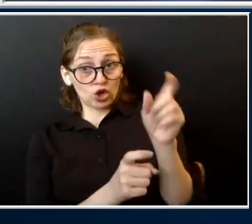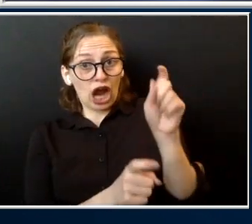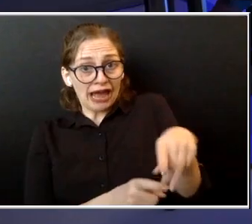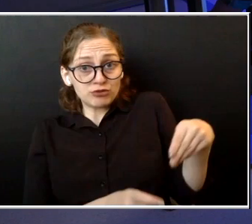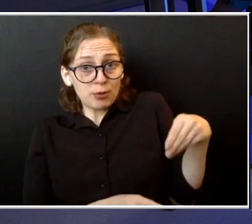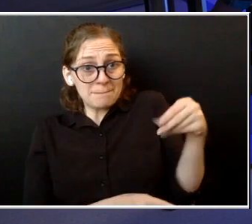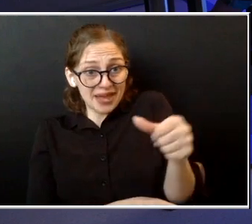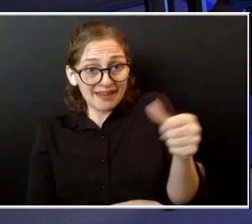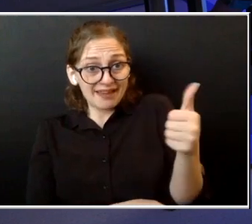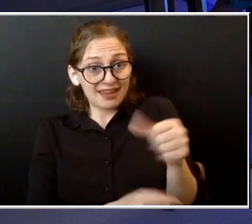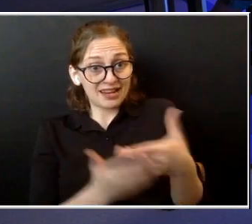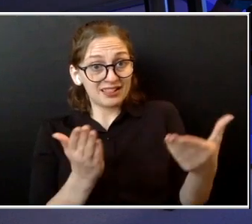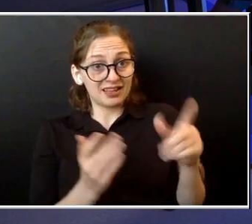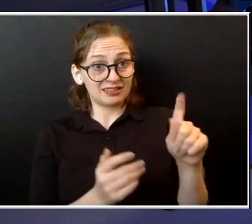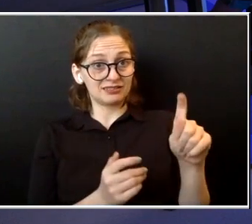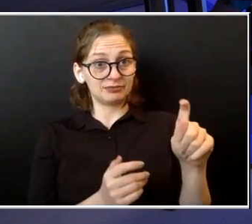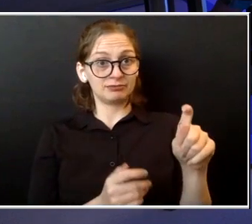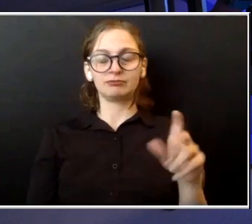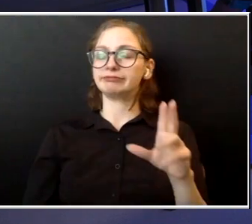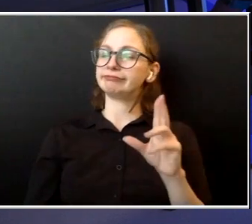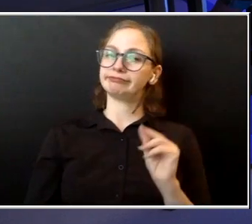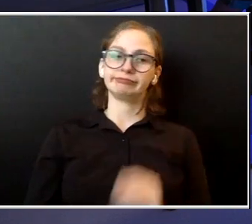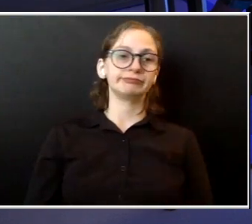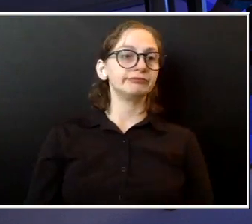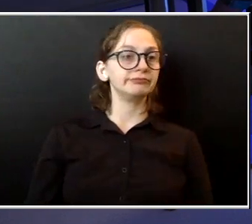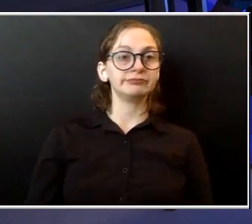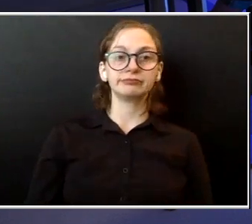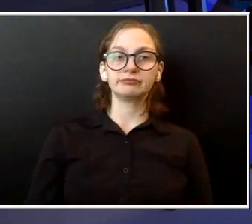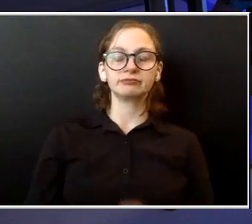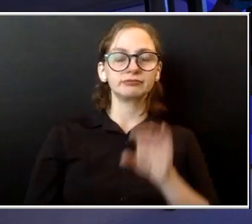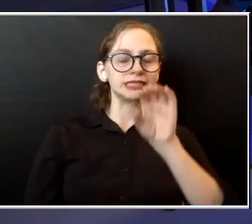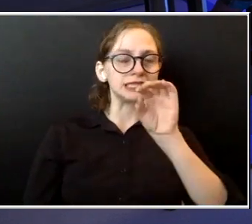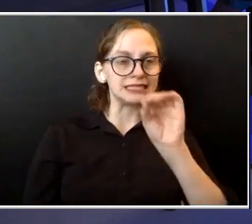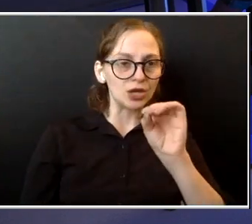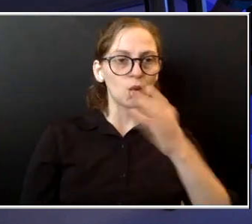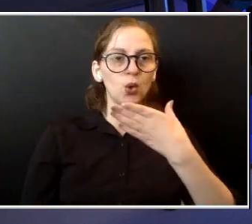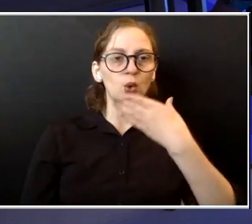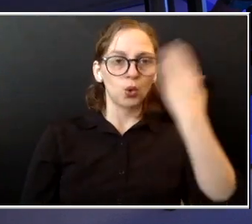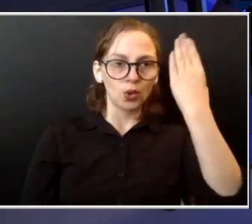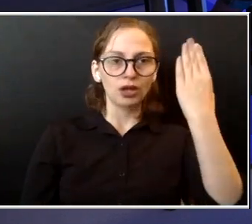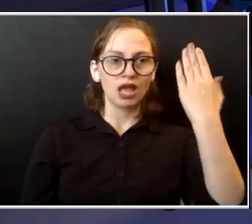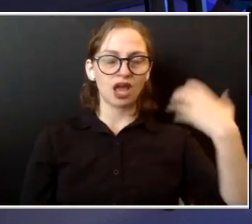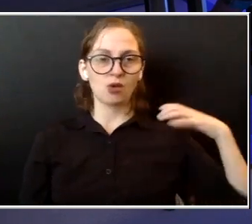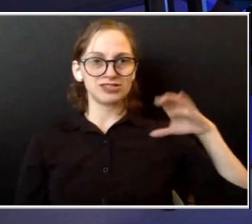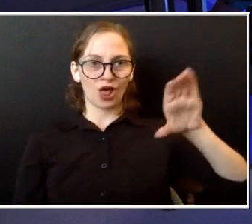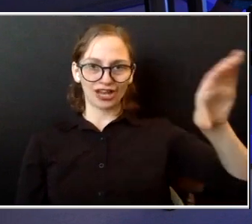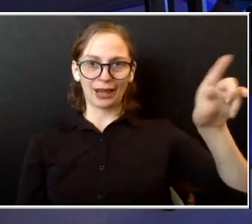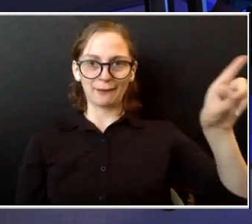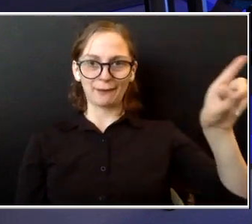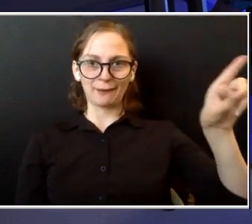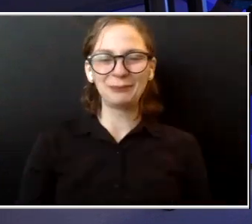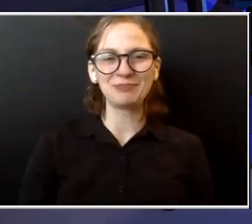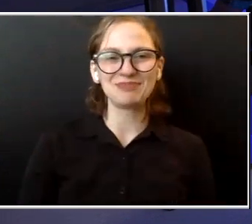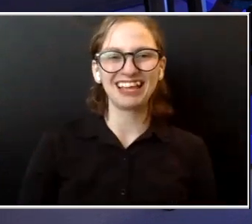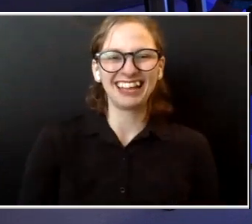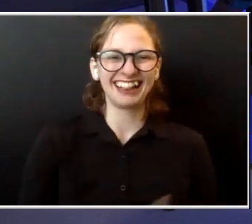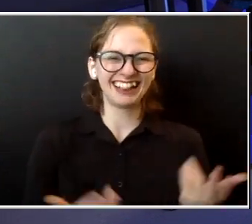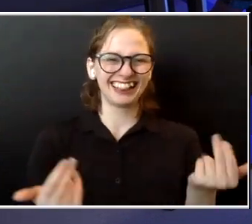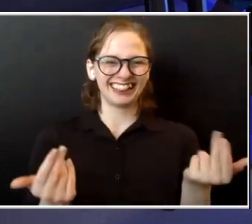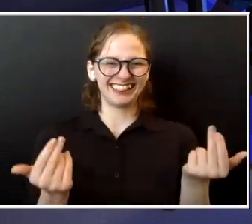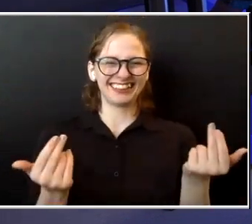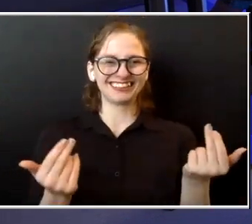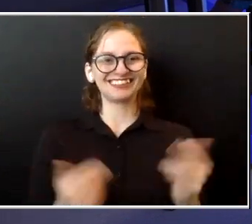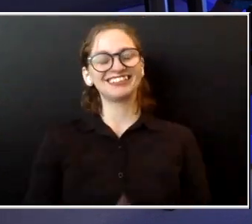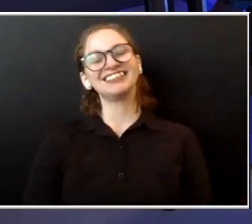anything? Nope, Nothing. 0. All right. It was all on Excellent. him. Yeah, so On him, that's what yeah,